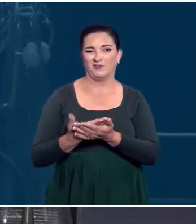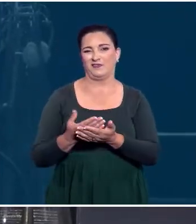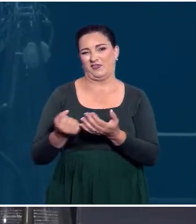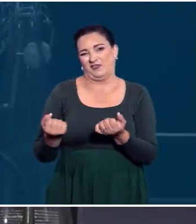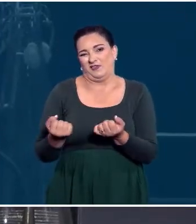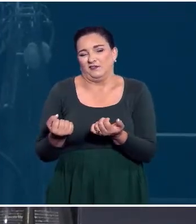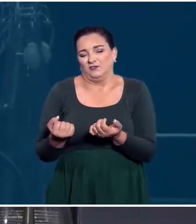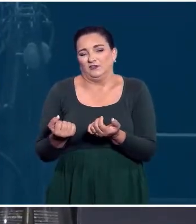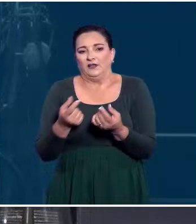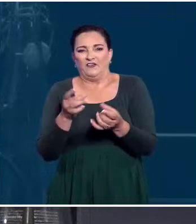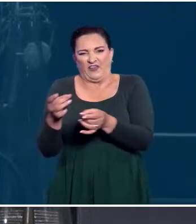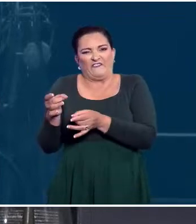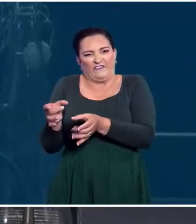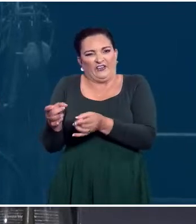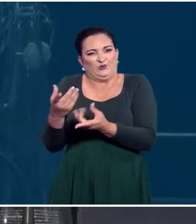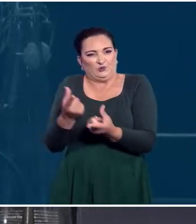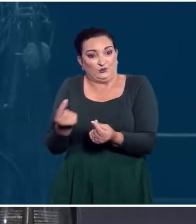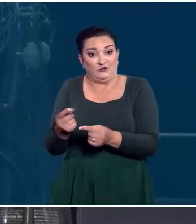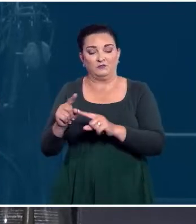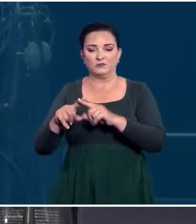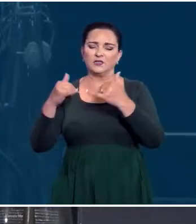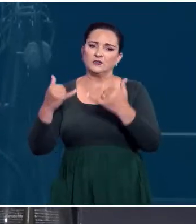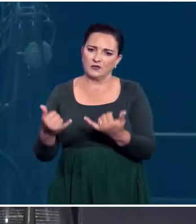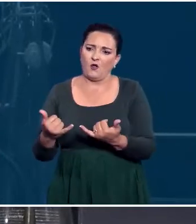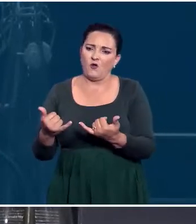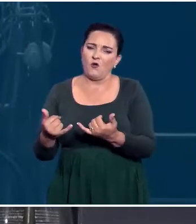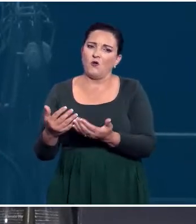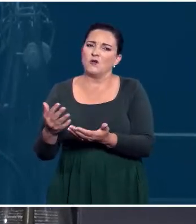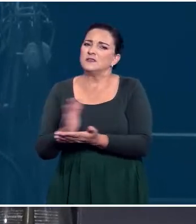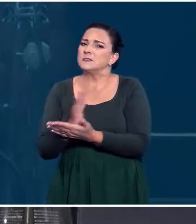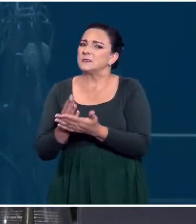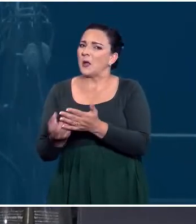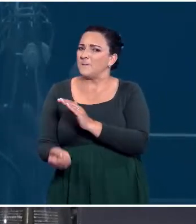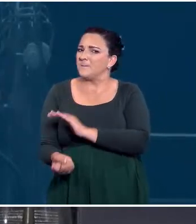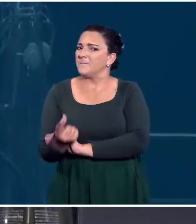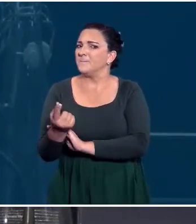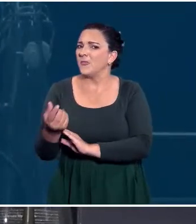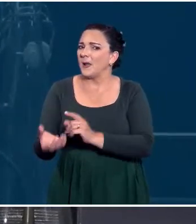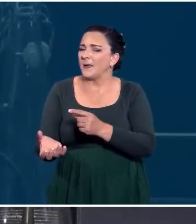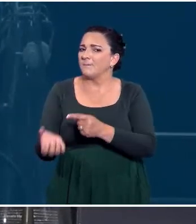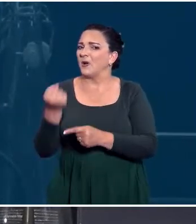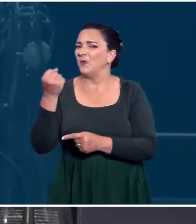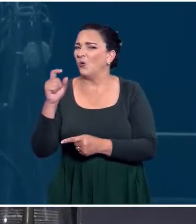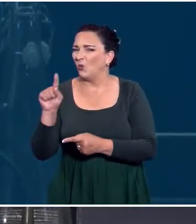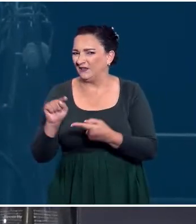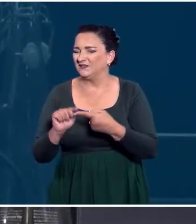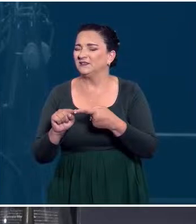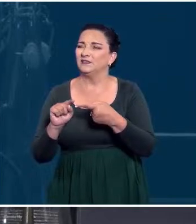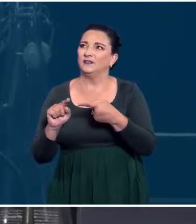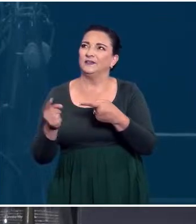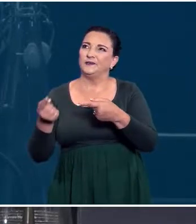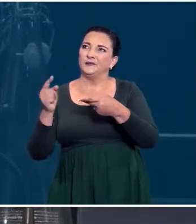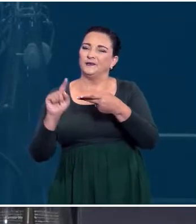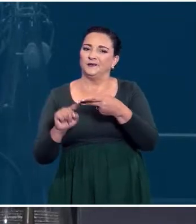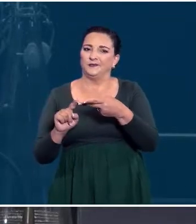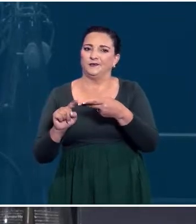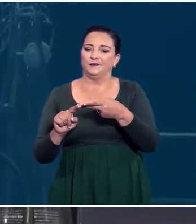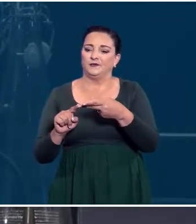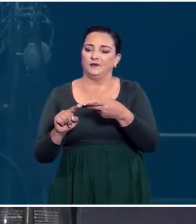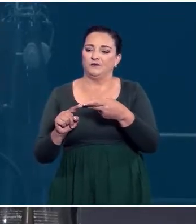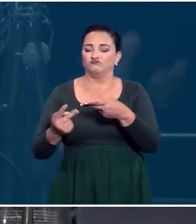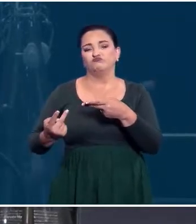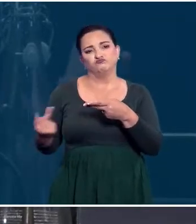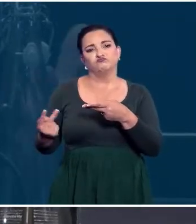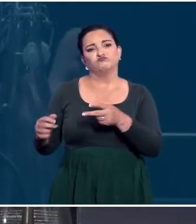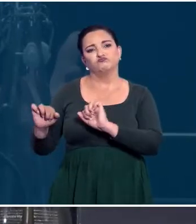So this is what came out, and I think that one of the issues that both us and Treasury were agreed on